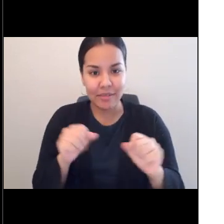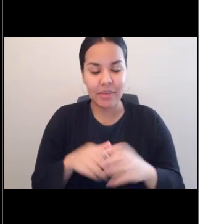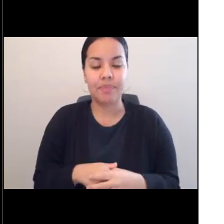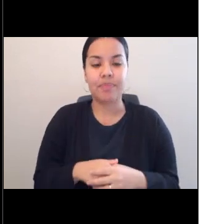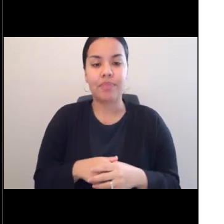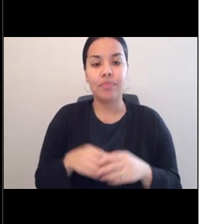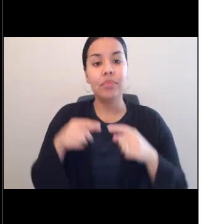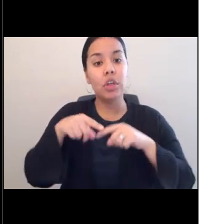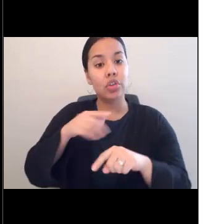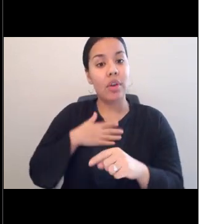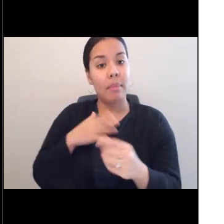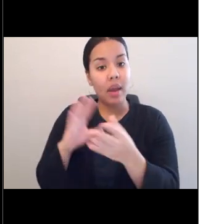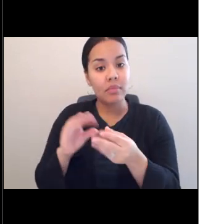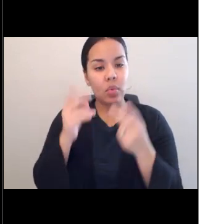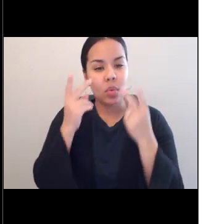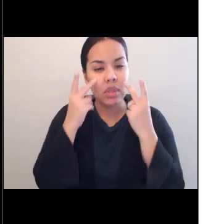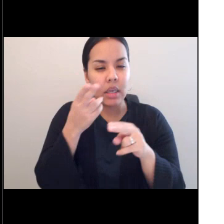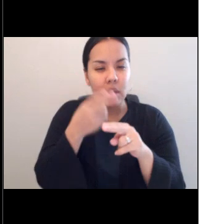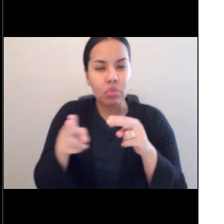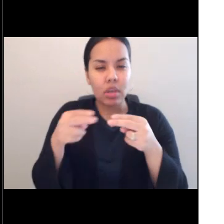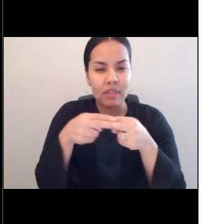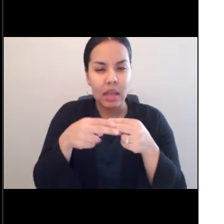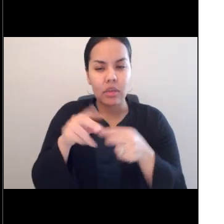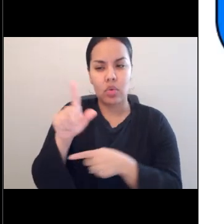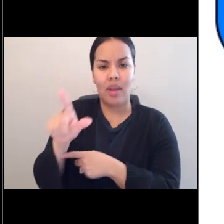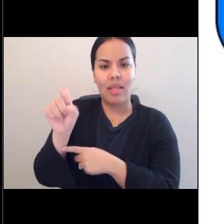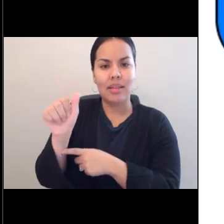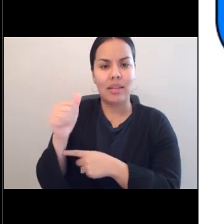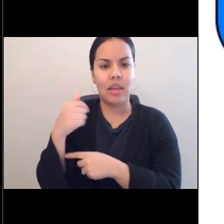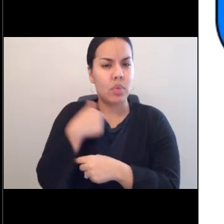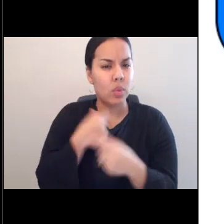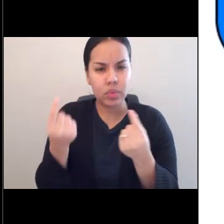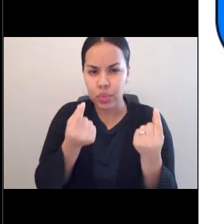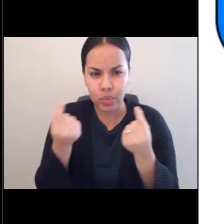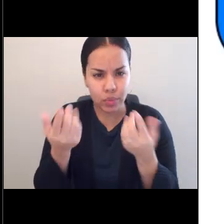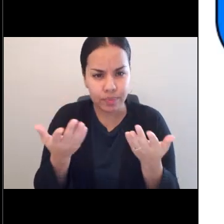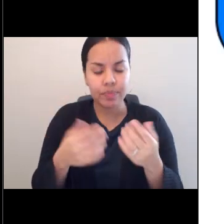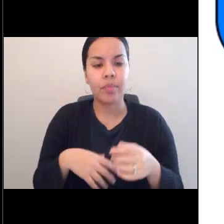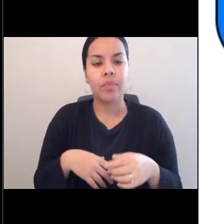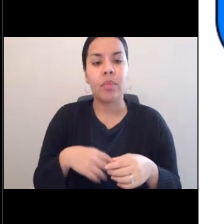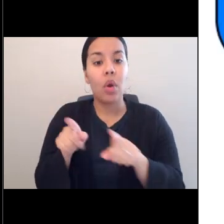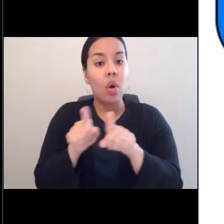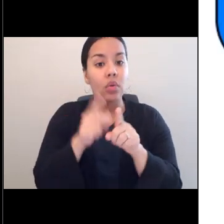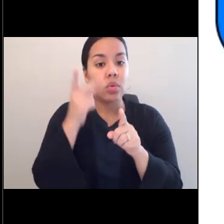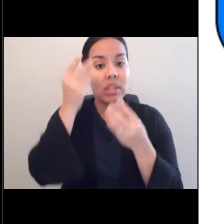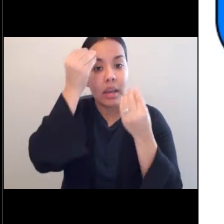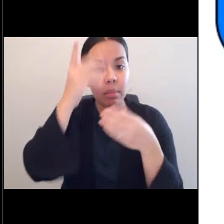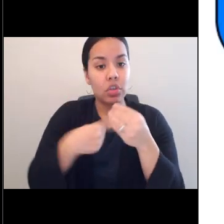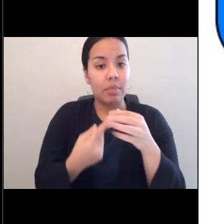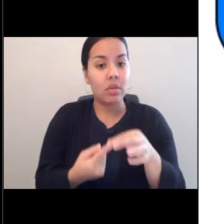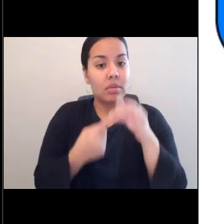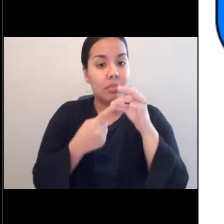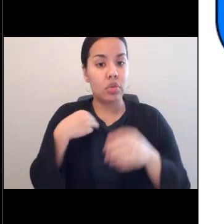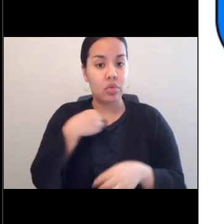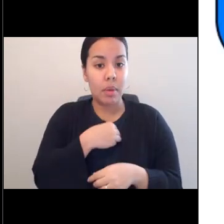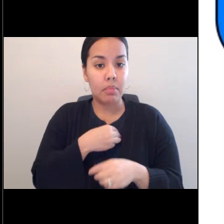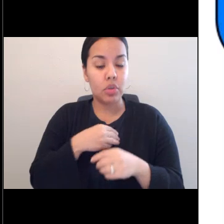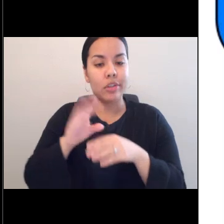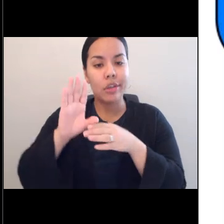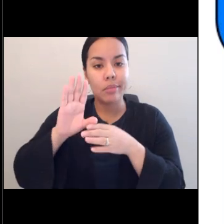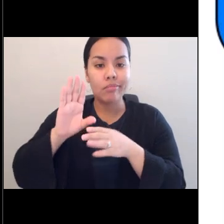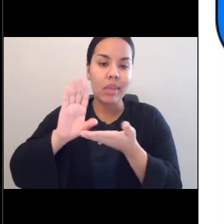brief slideshow about the LSA and what we do. You'll also see some information about a special membership discount for participants in